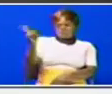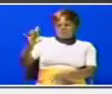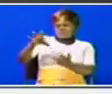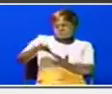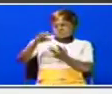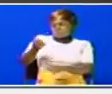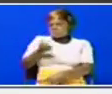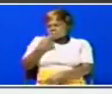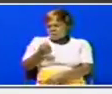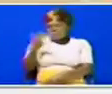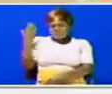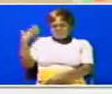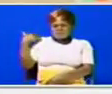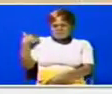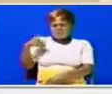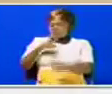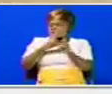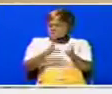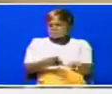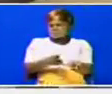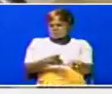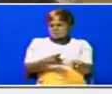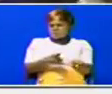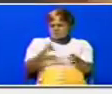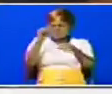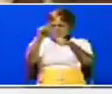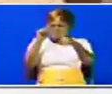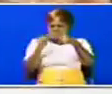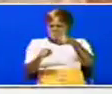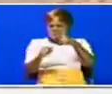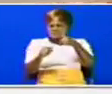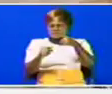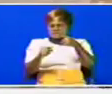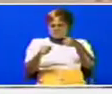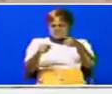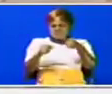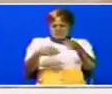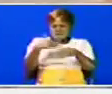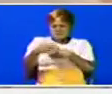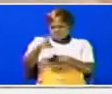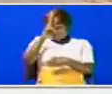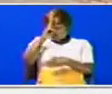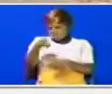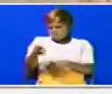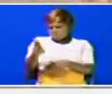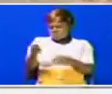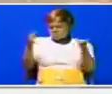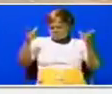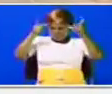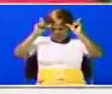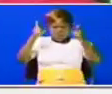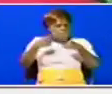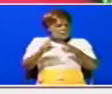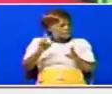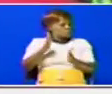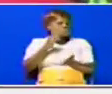specialized treatment. Initially, there were reports of retaliation by the herders after the police shot their cows, but what is emerging